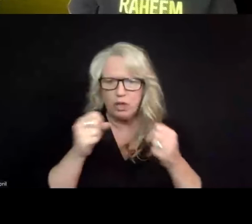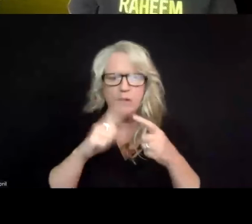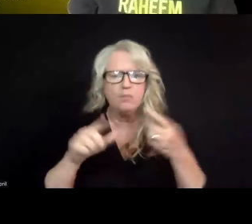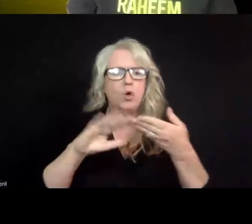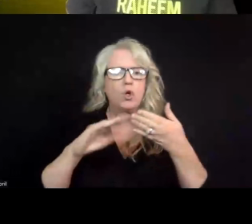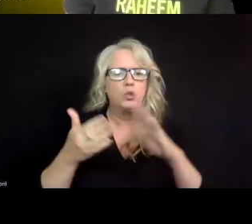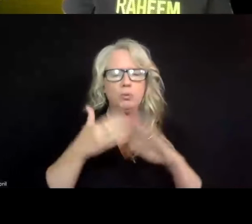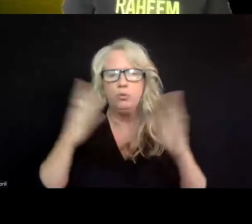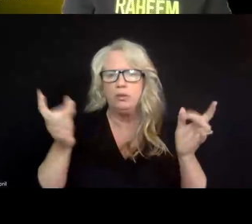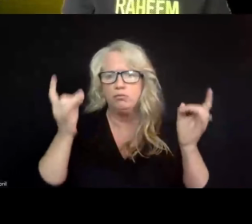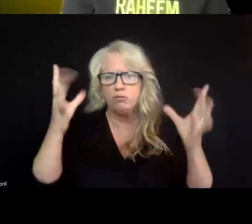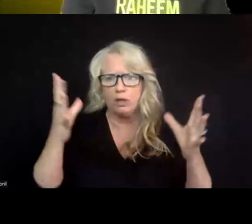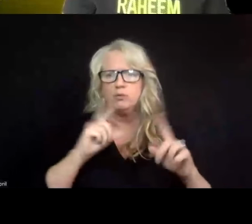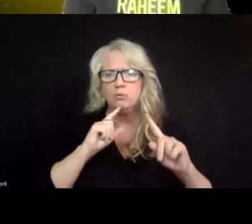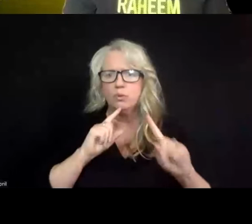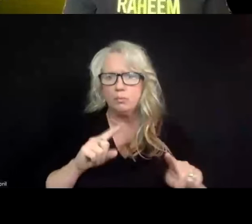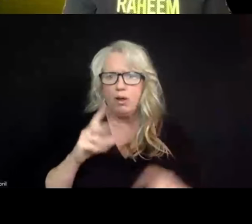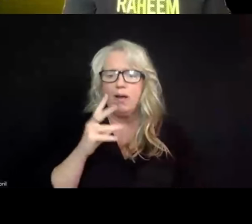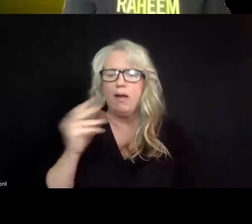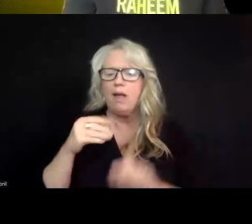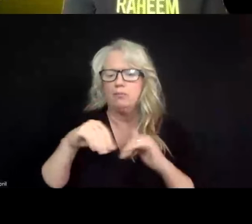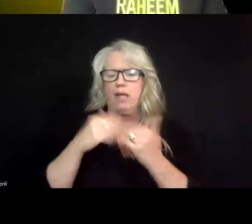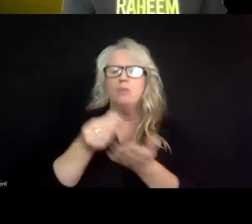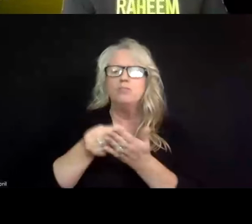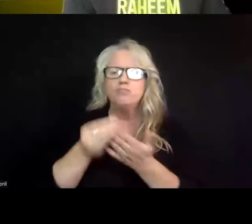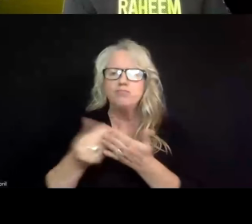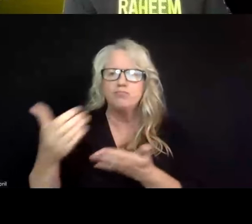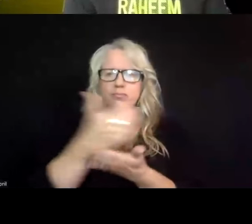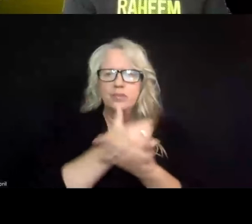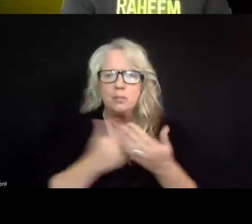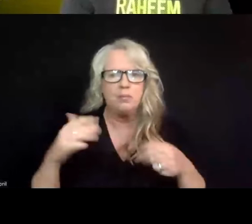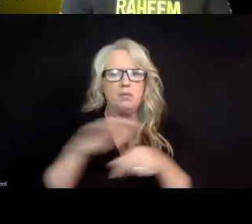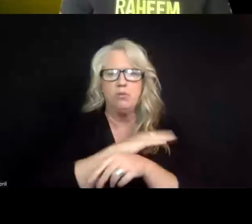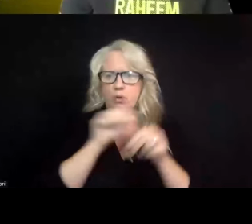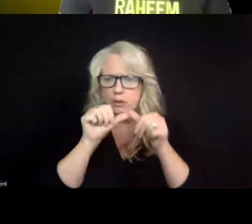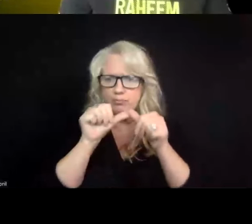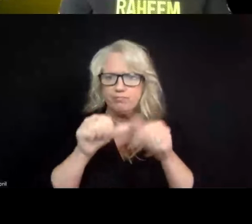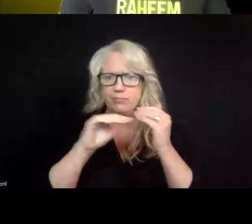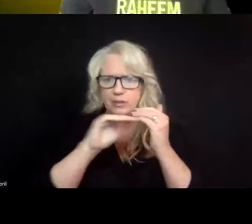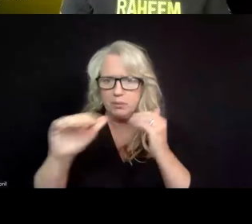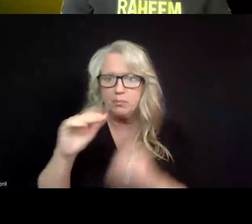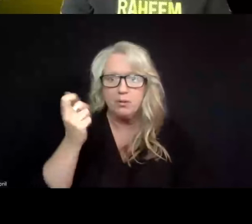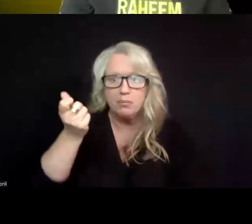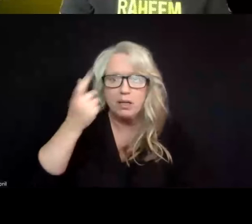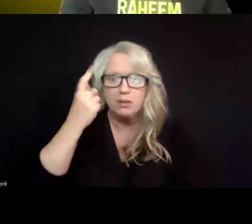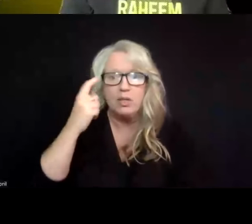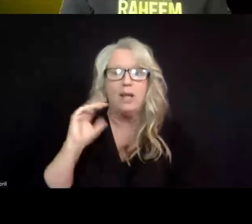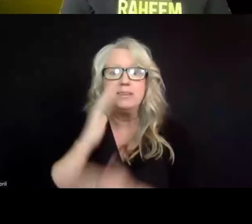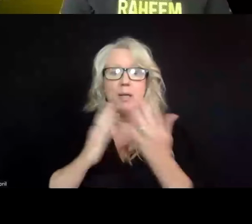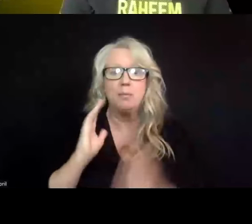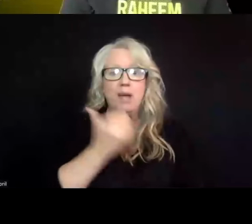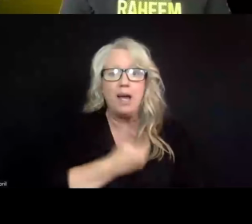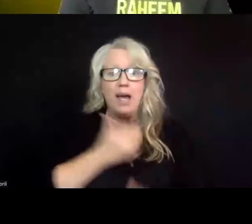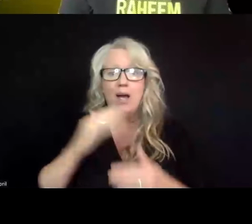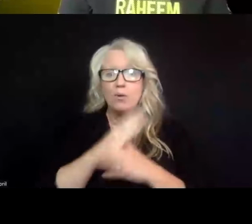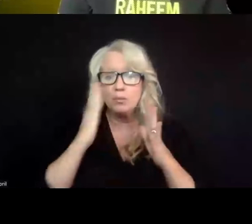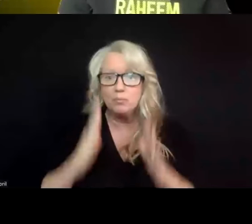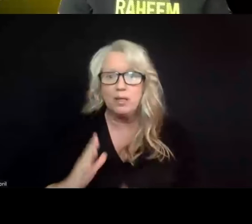crisis response and also fundraising so that they can be fully sustainable. But some of our partners are here: Cambridge